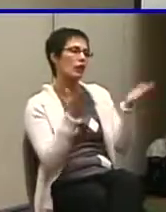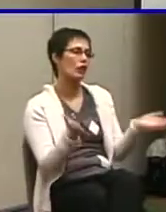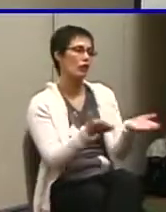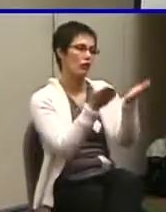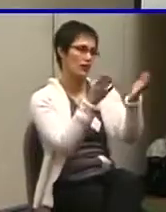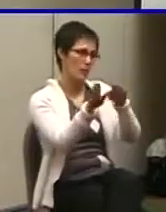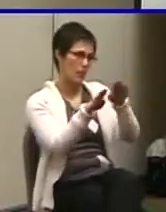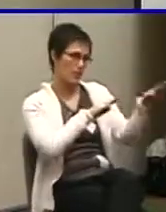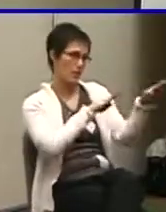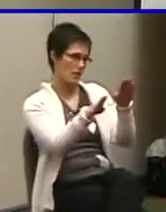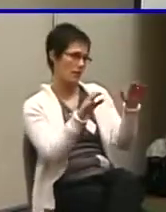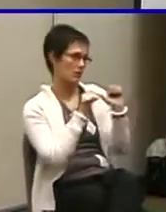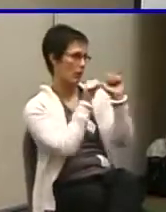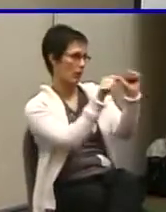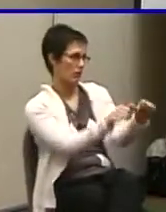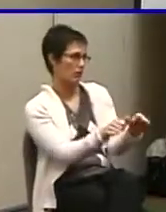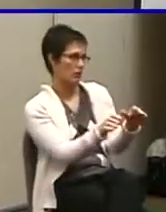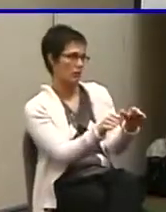David's,